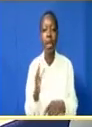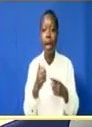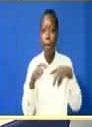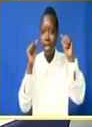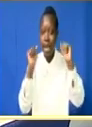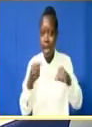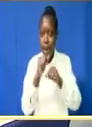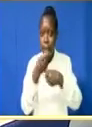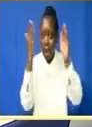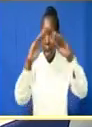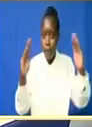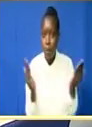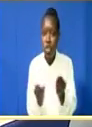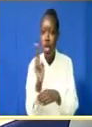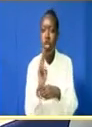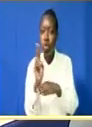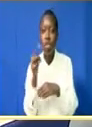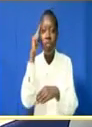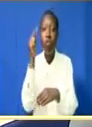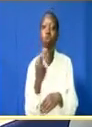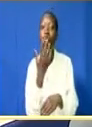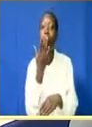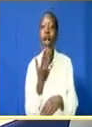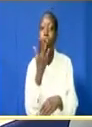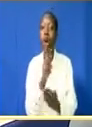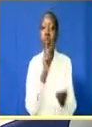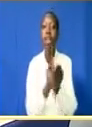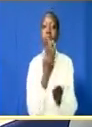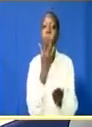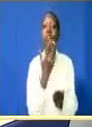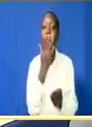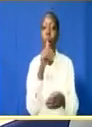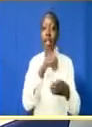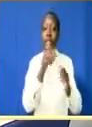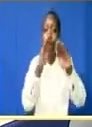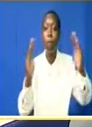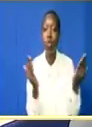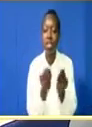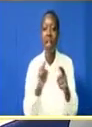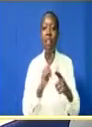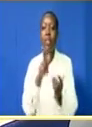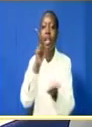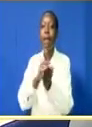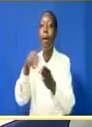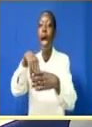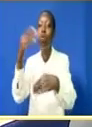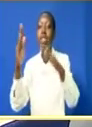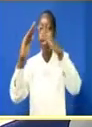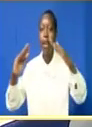flower vase. You okay. put your flowers, mm-hmm. you put it on the table. Okay. Just outside the house. Mm-hmm. Apo kwa